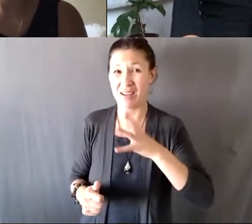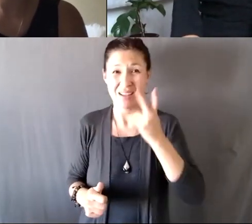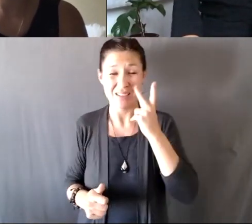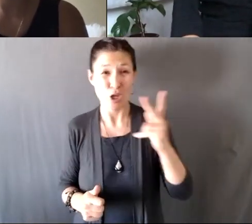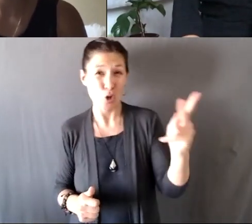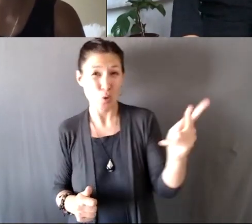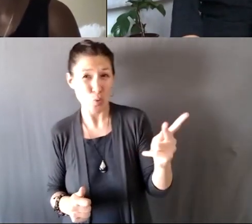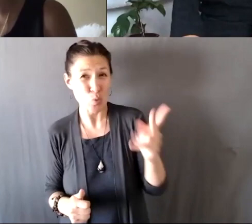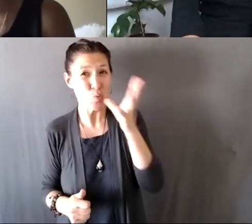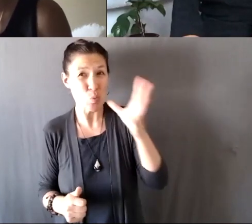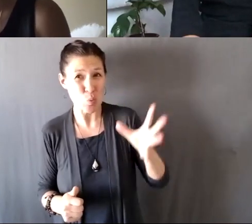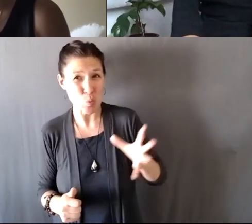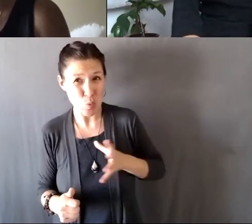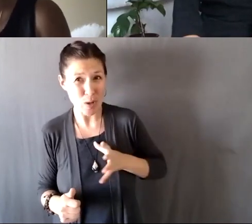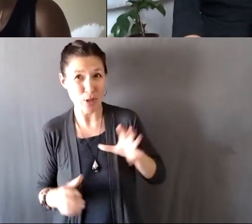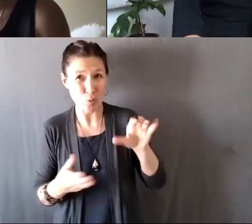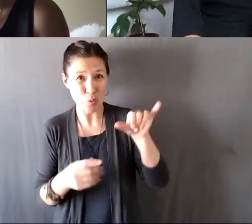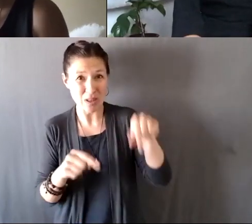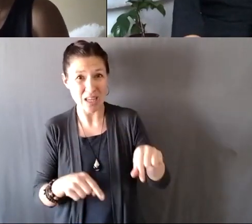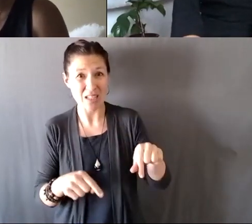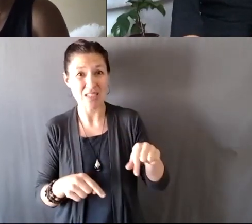your family is really beautiful.